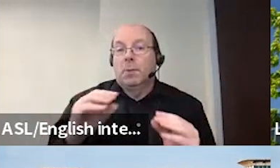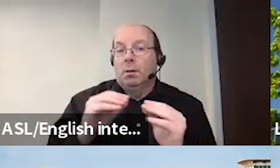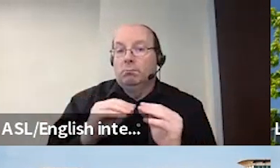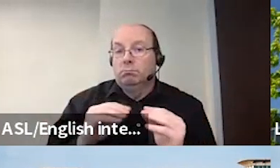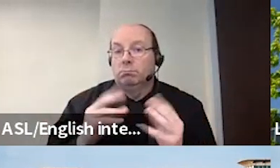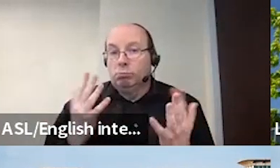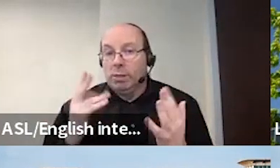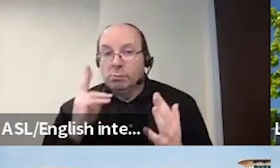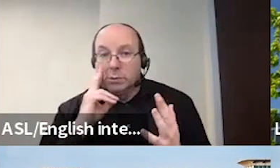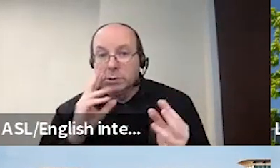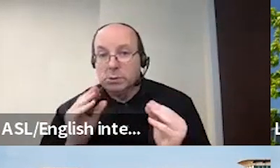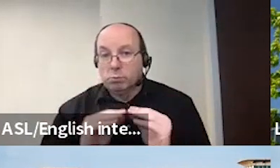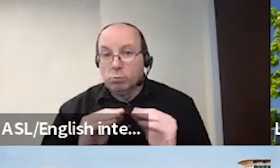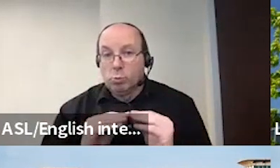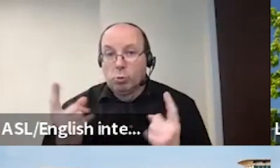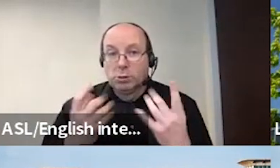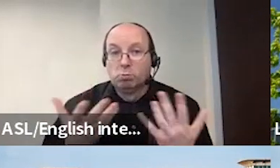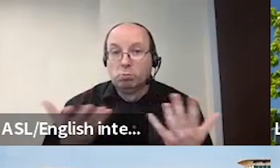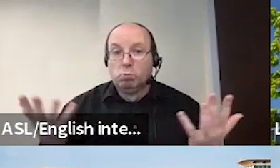questions.